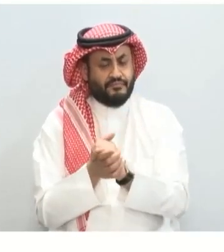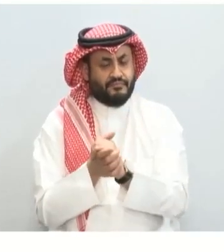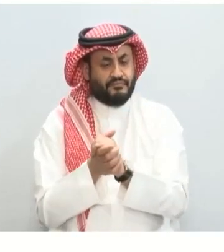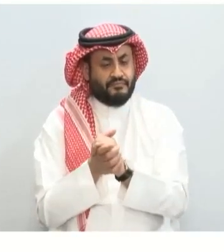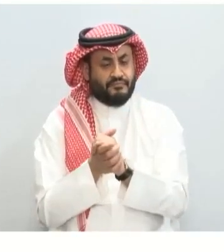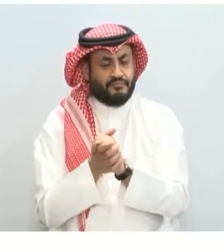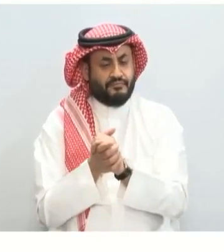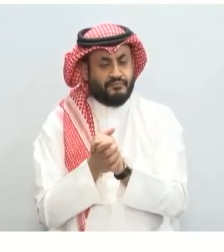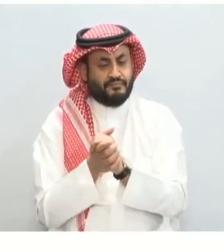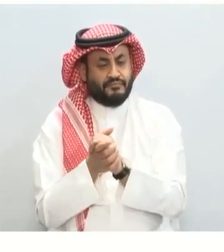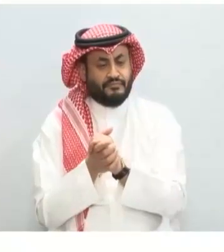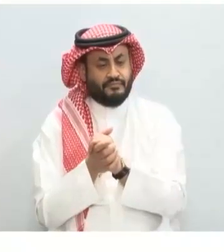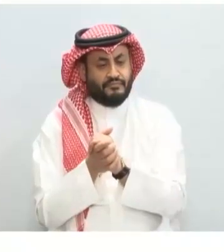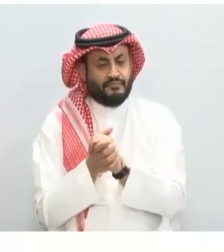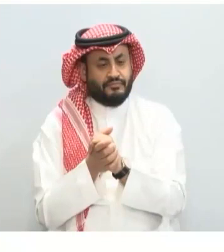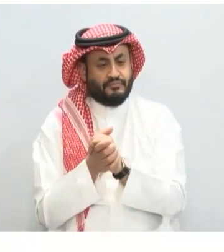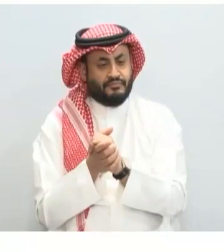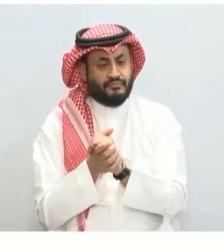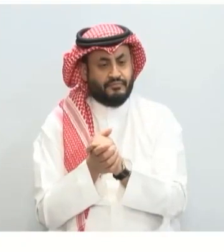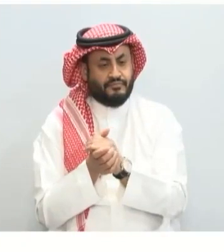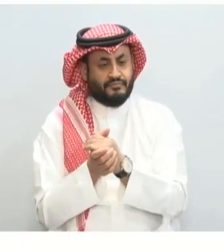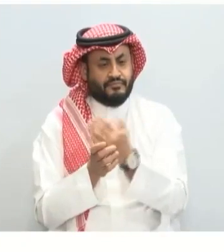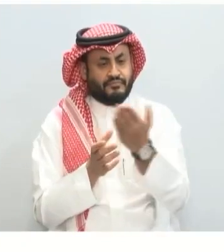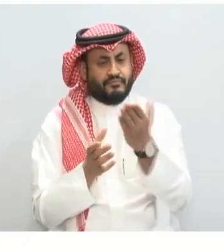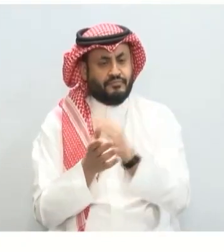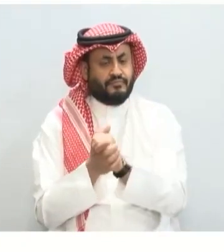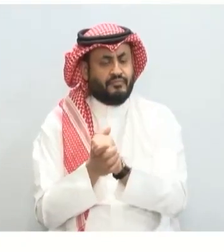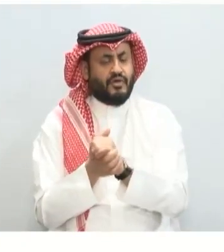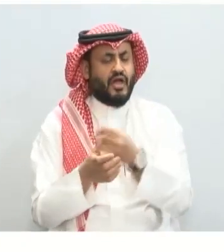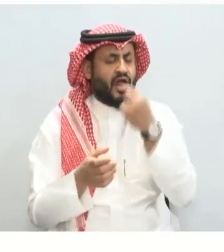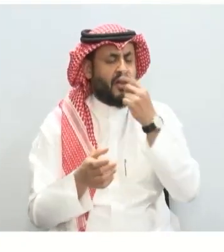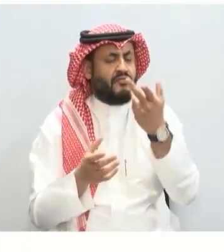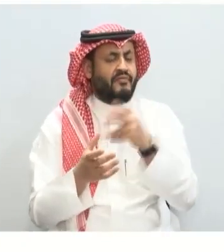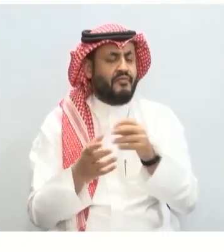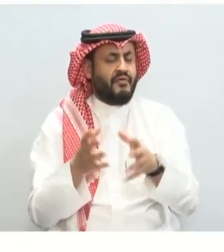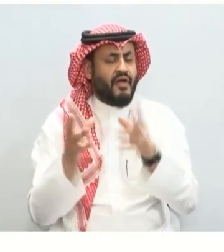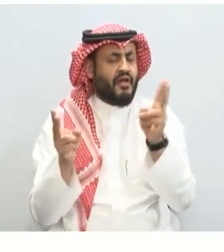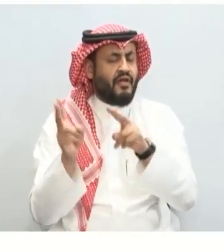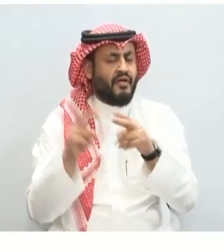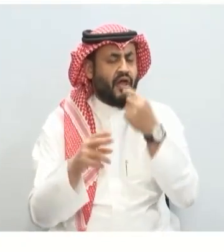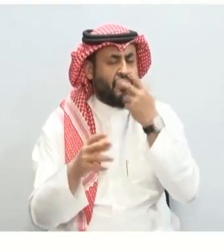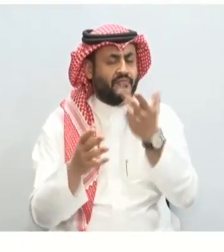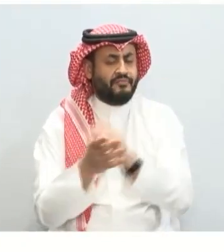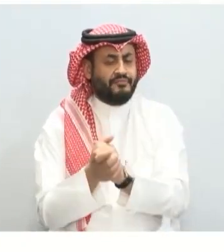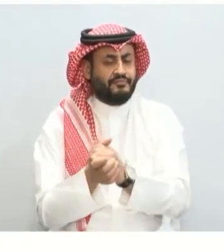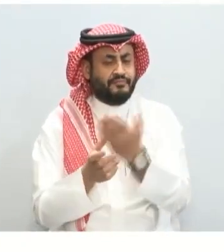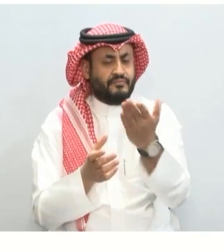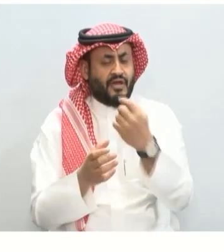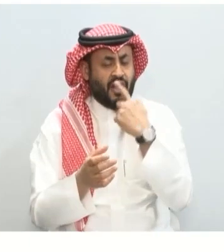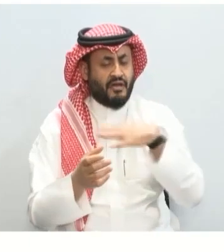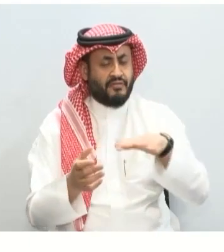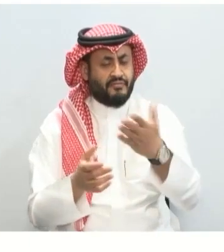have a sweet tooth, you know. So what foods were mentioned in the conversation? I think this is an easy